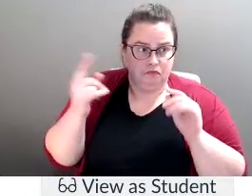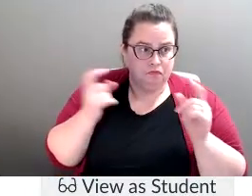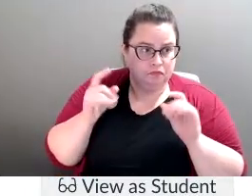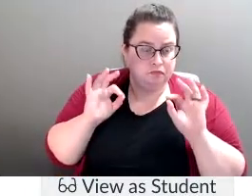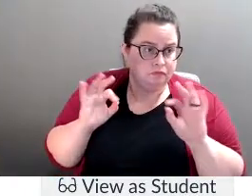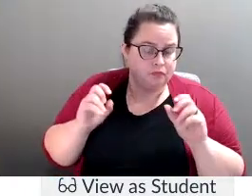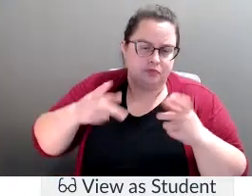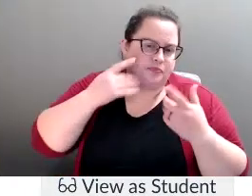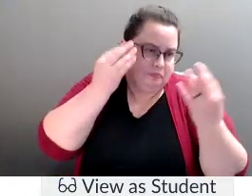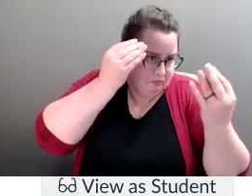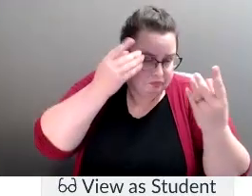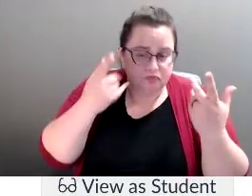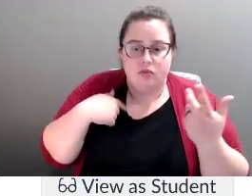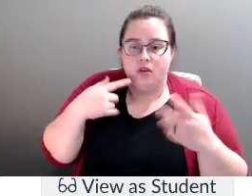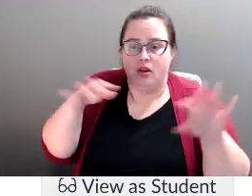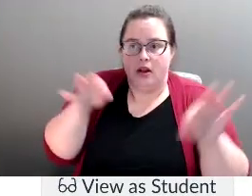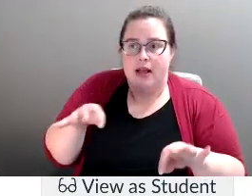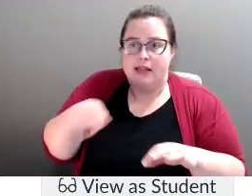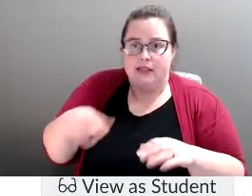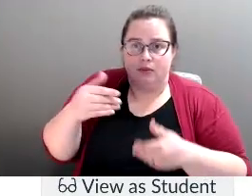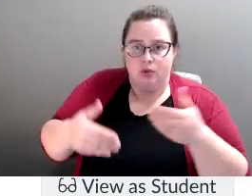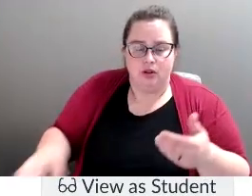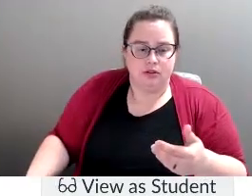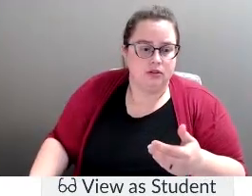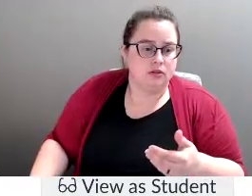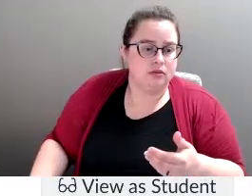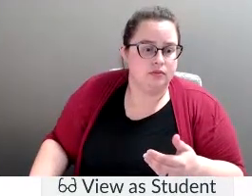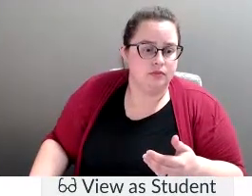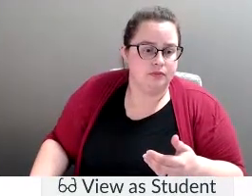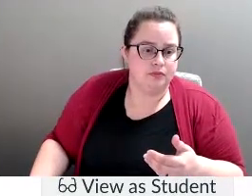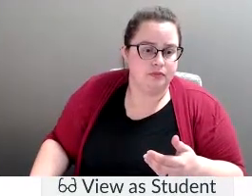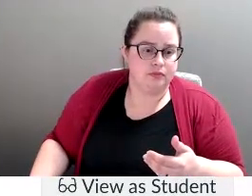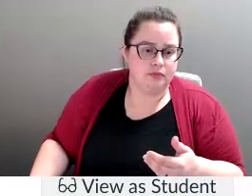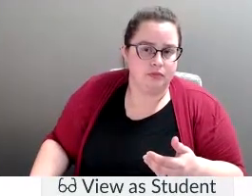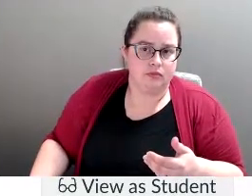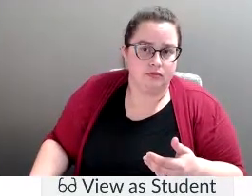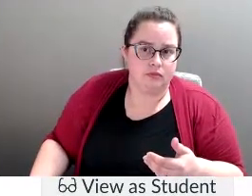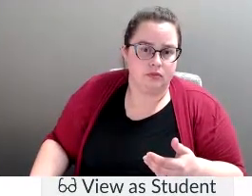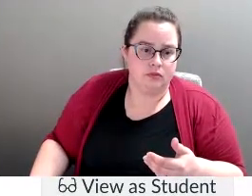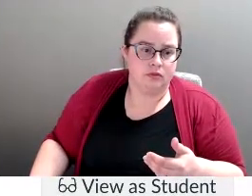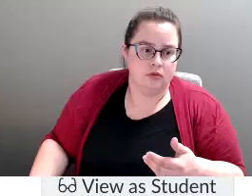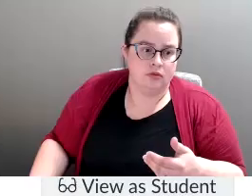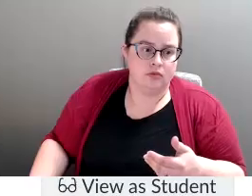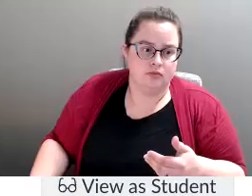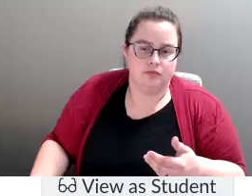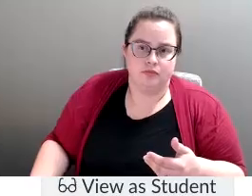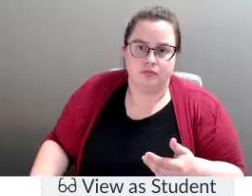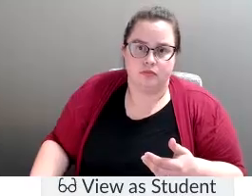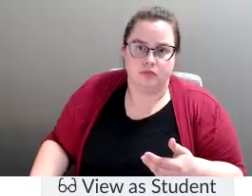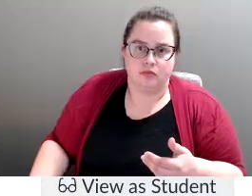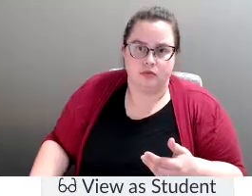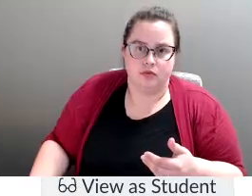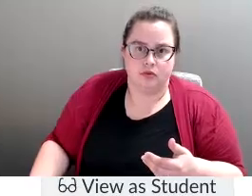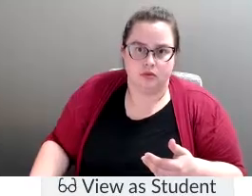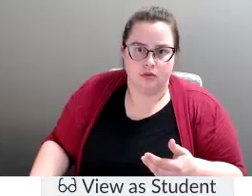know, handled outside of Canvas, but then submits back into Canvas. And over the summer, matter of fact, Rick, why don't I let you talk